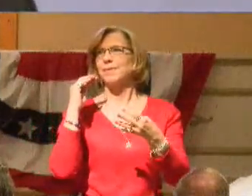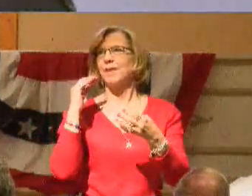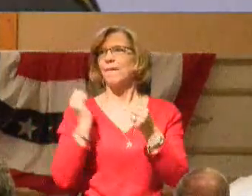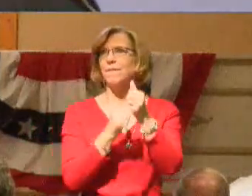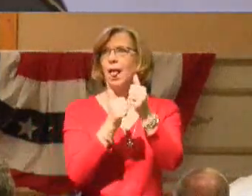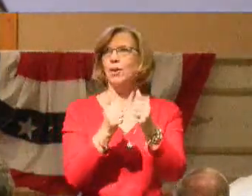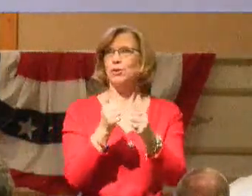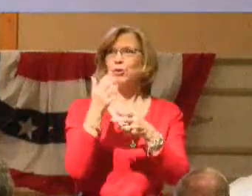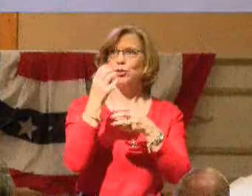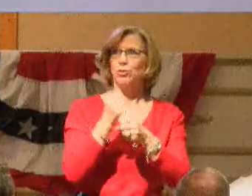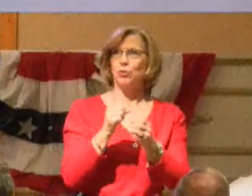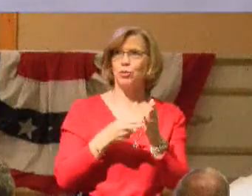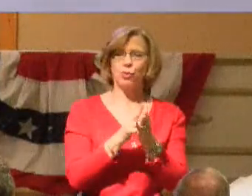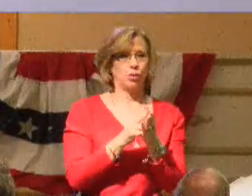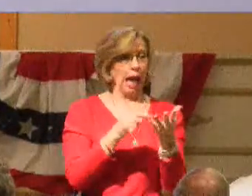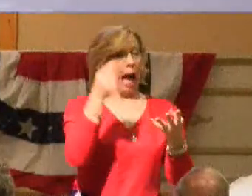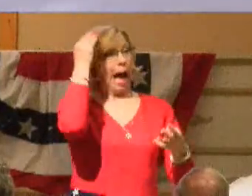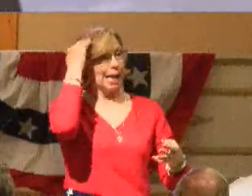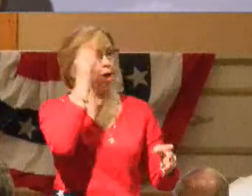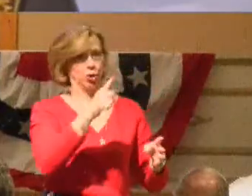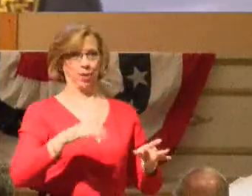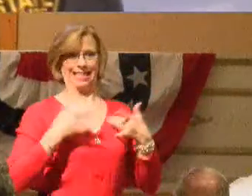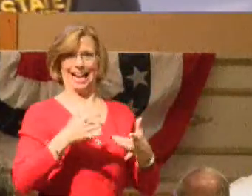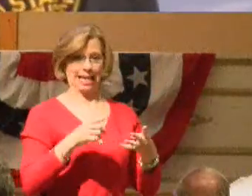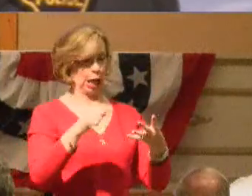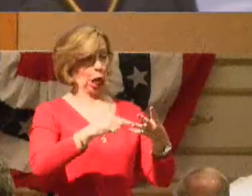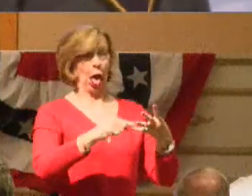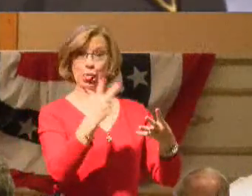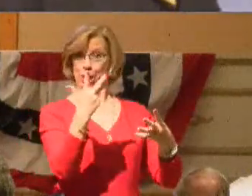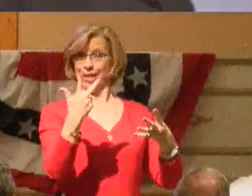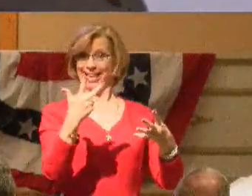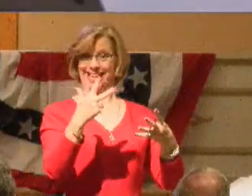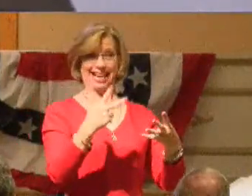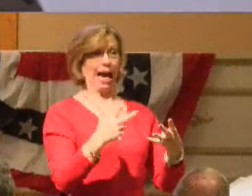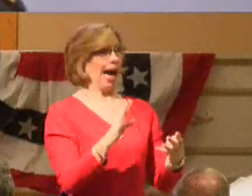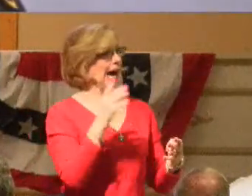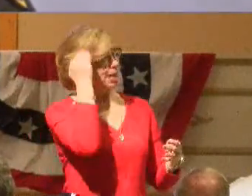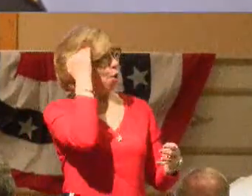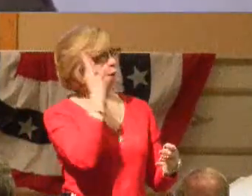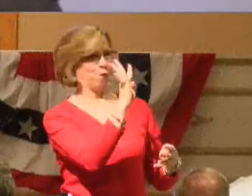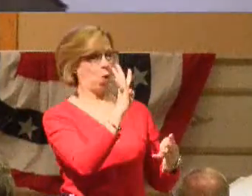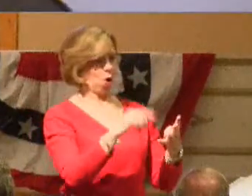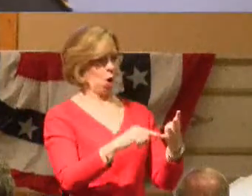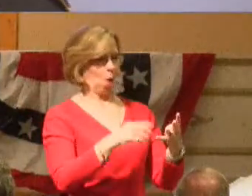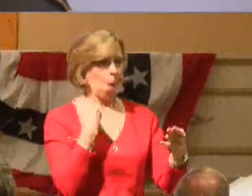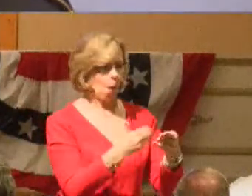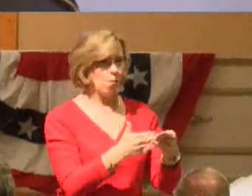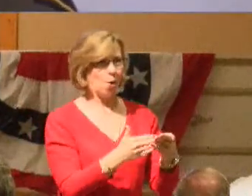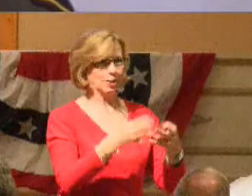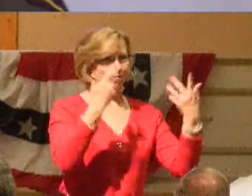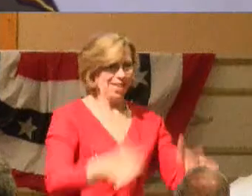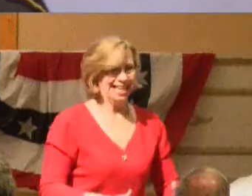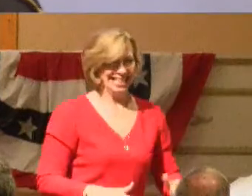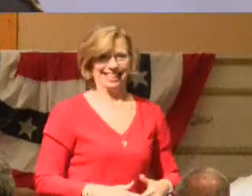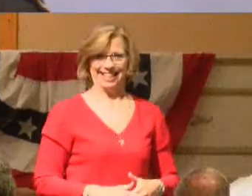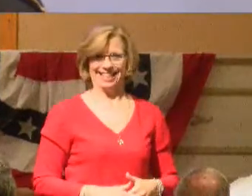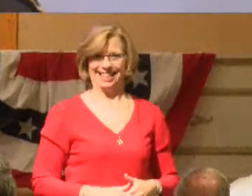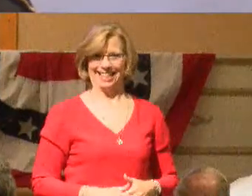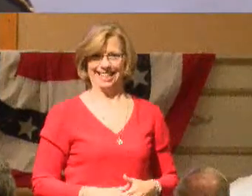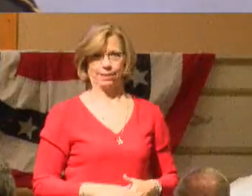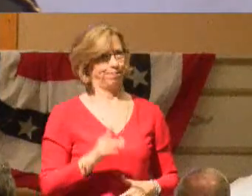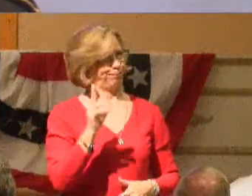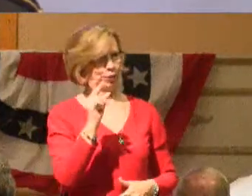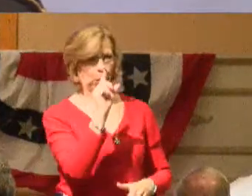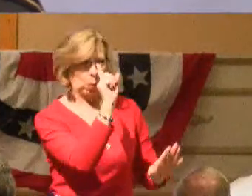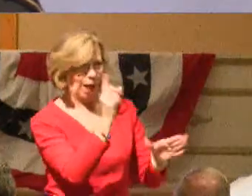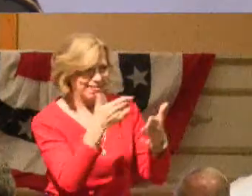because I had just got to number 3, and you know there's 4, and you were thinking, whew, finally off of 2. But